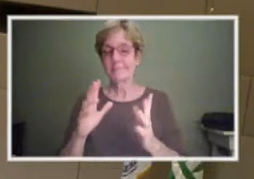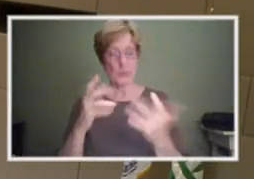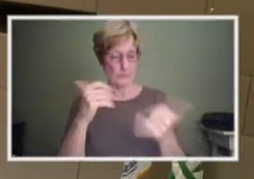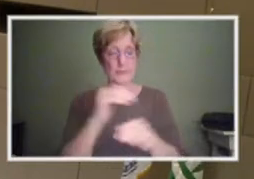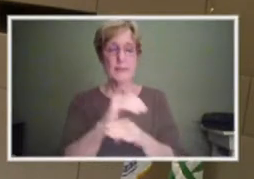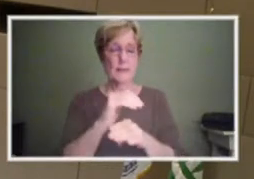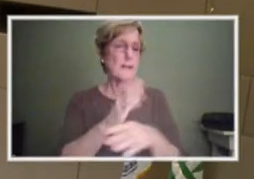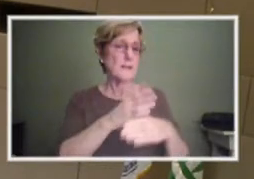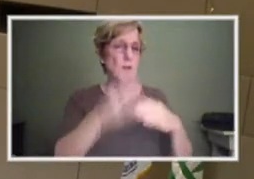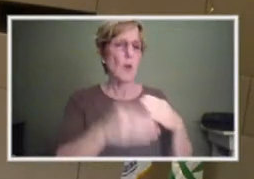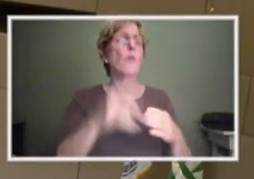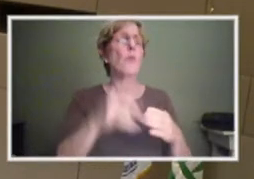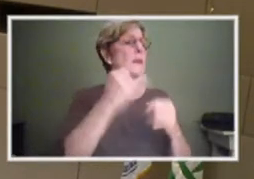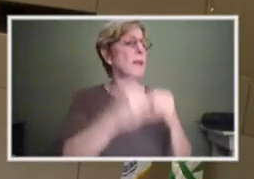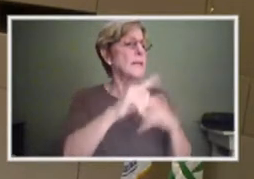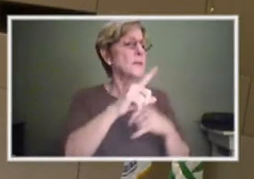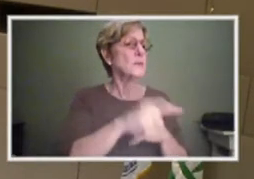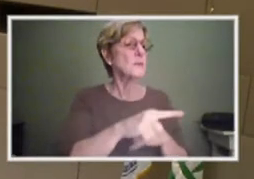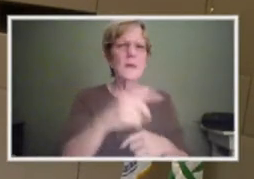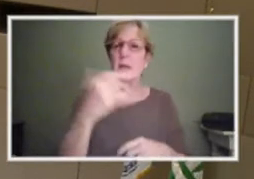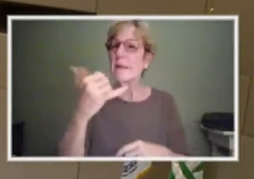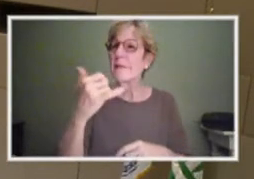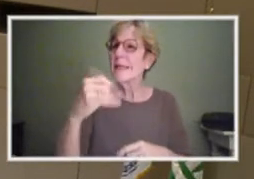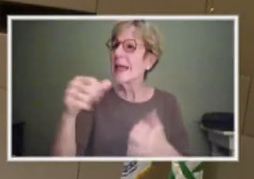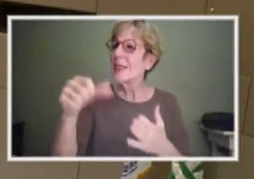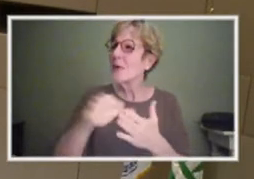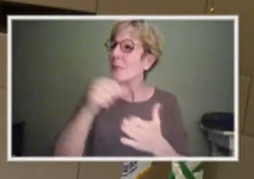final question. What are the yellow pages?